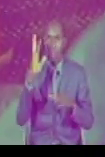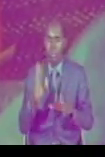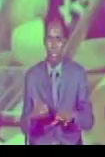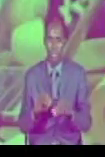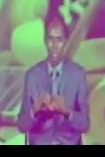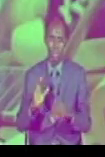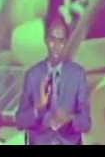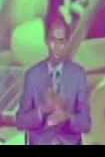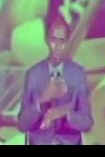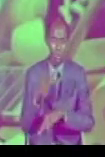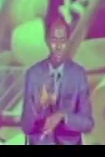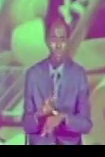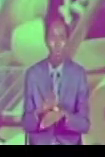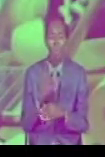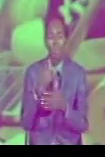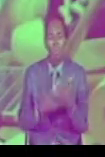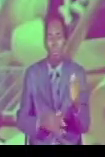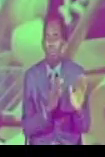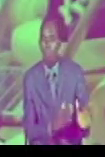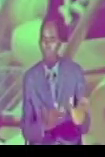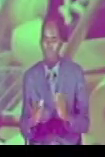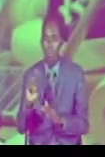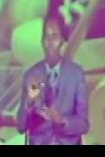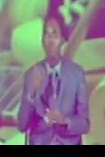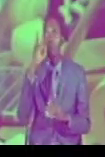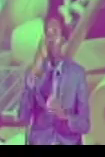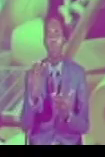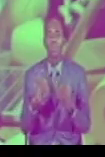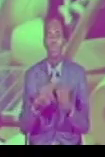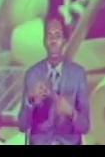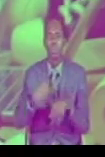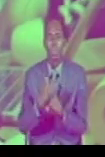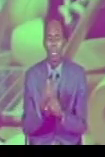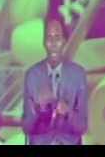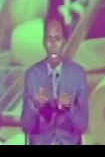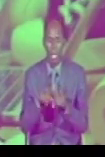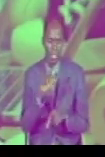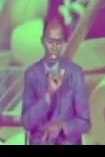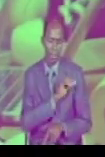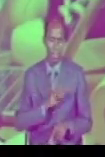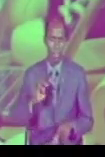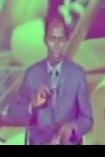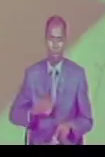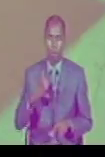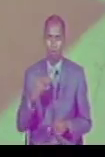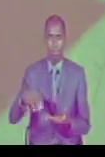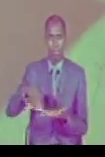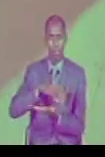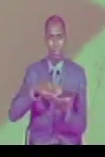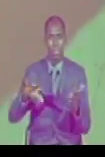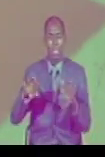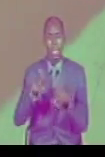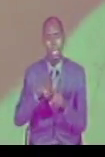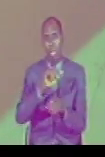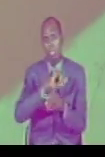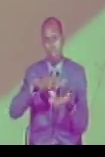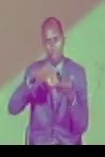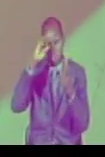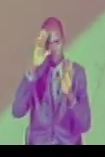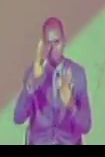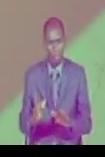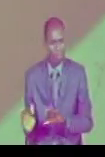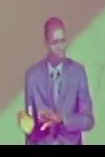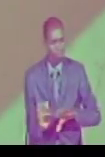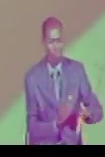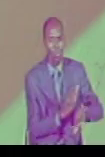God want you to make as a member of the choir? A preparation the Lord wants you to make as a student. Take all hindrances